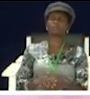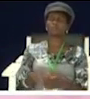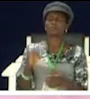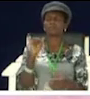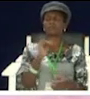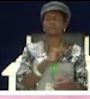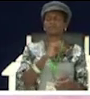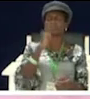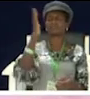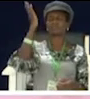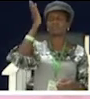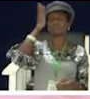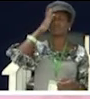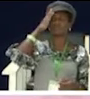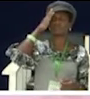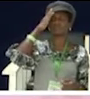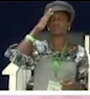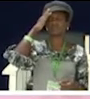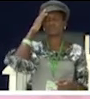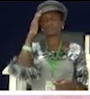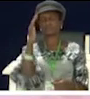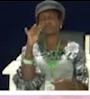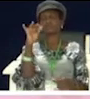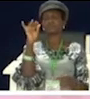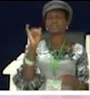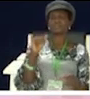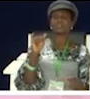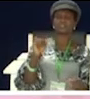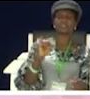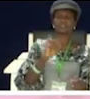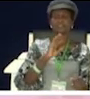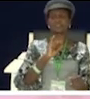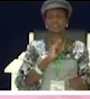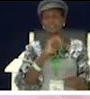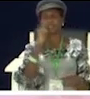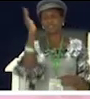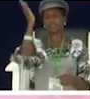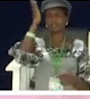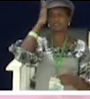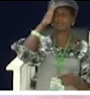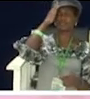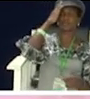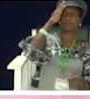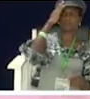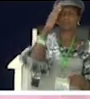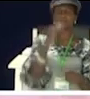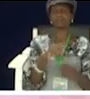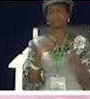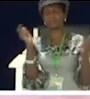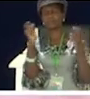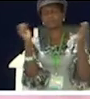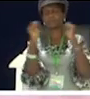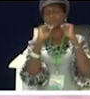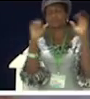wonders. I know. Yes, I know.